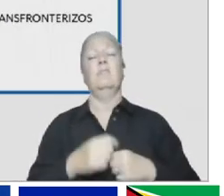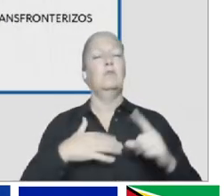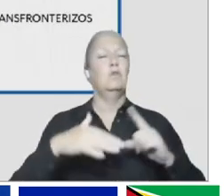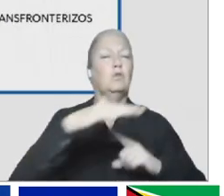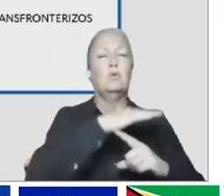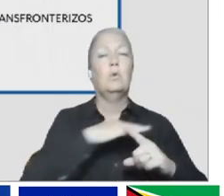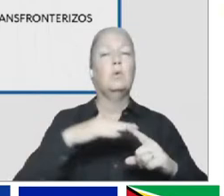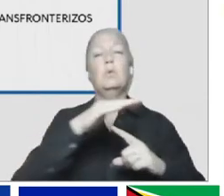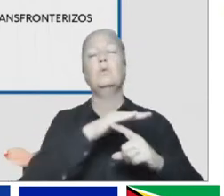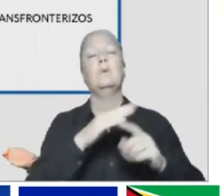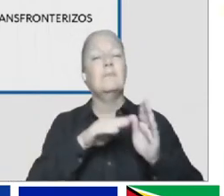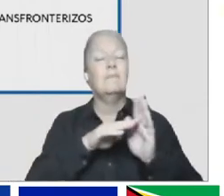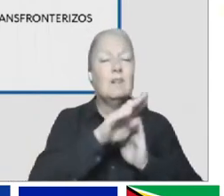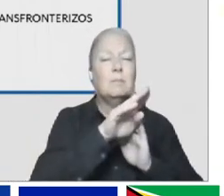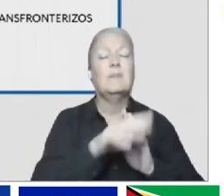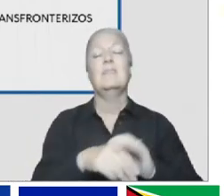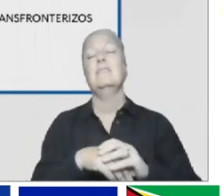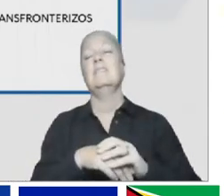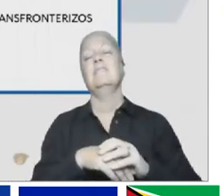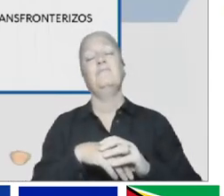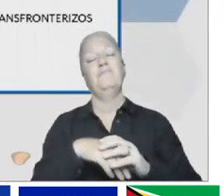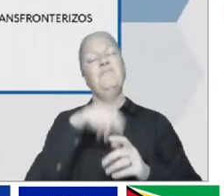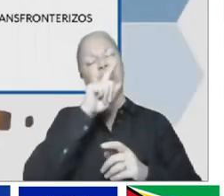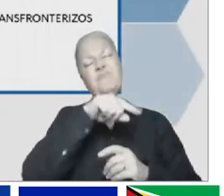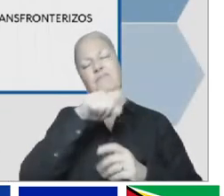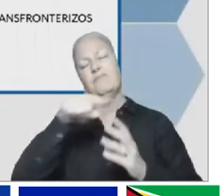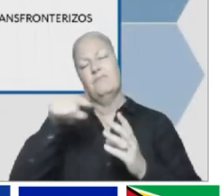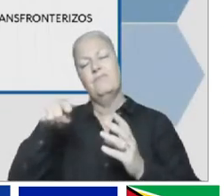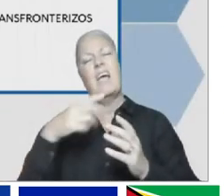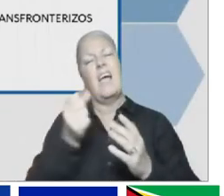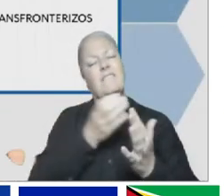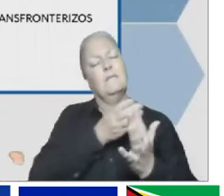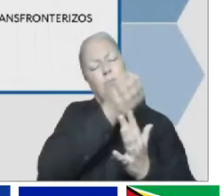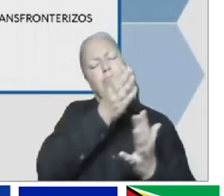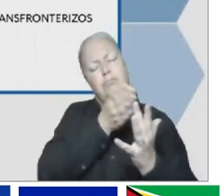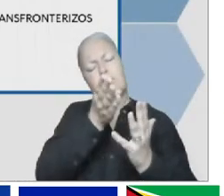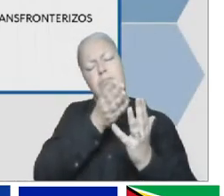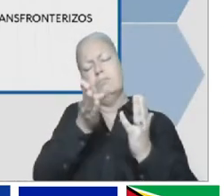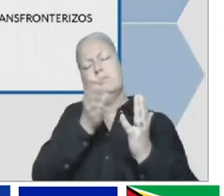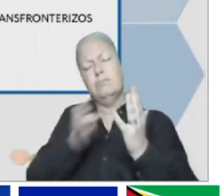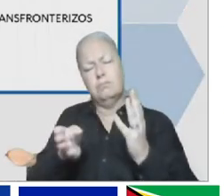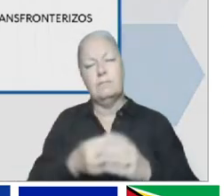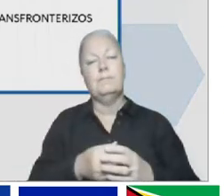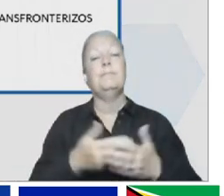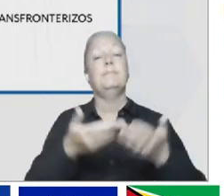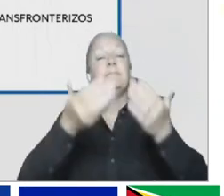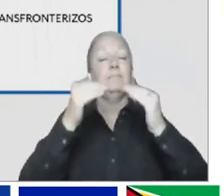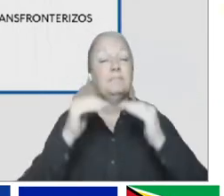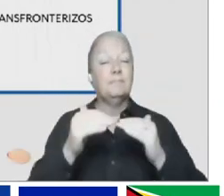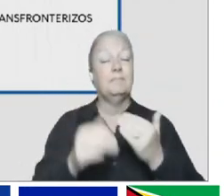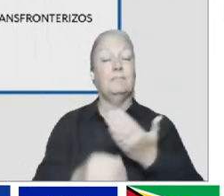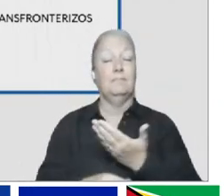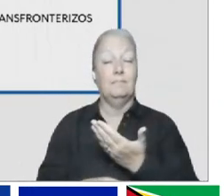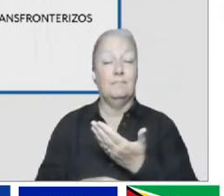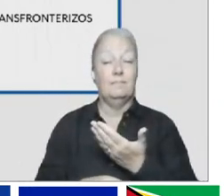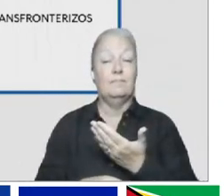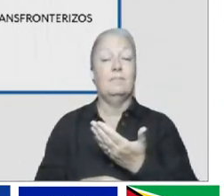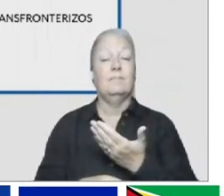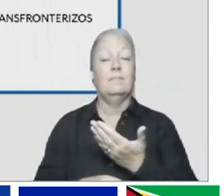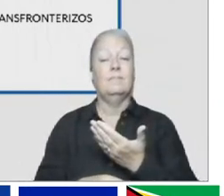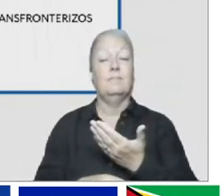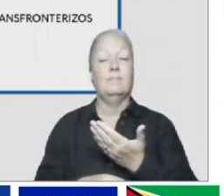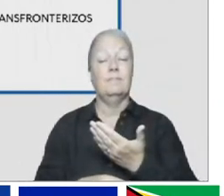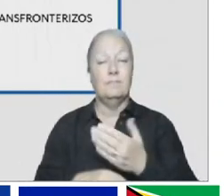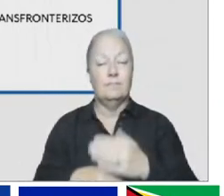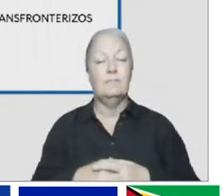Uruguay, and also the public prosecution. And in the next slide, you will see the second question on lessons learned. One